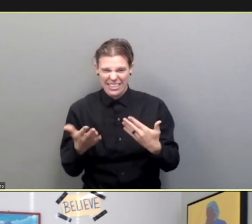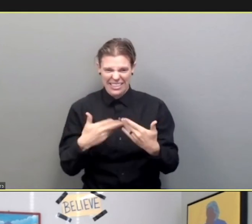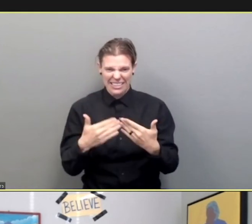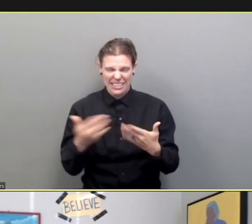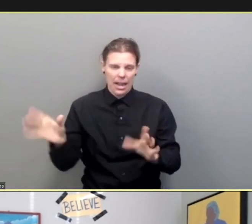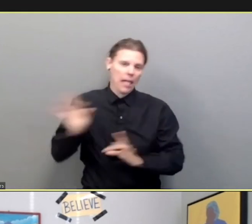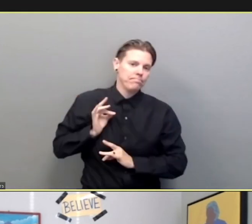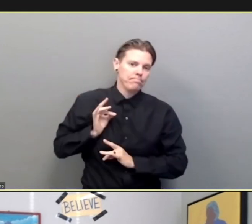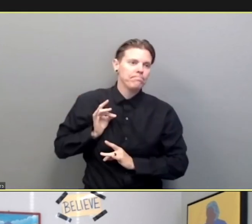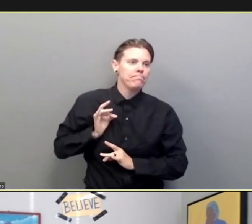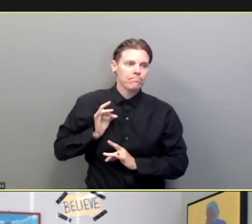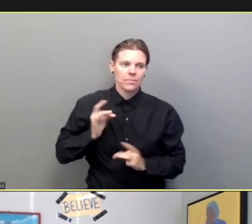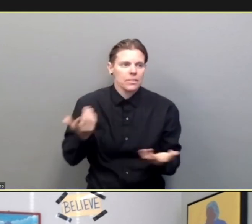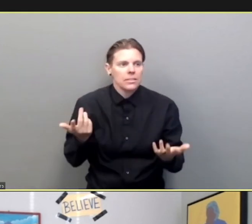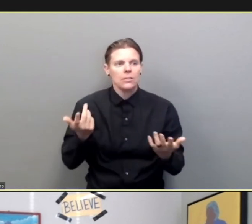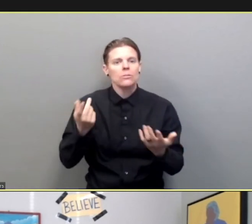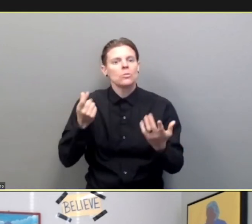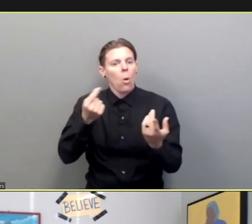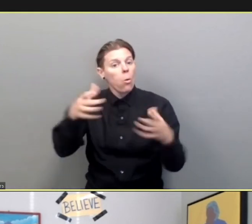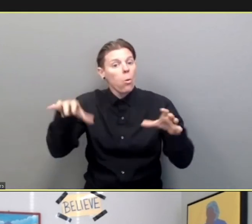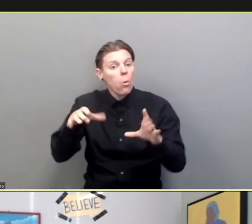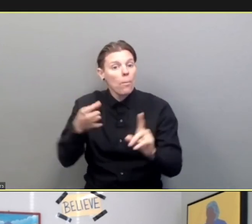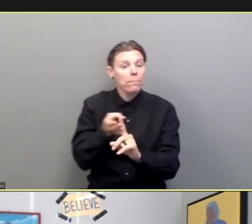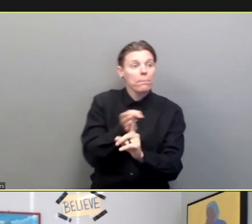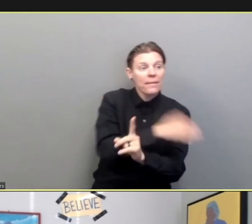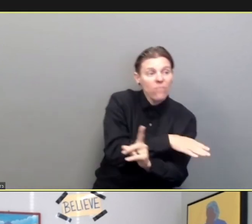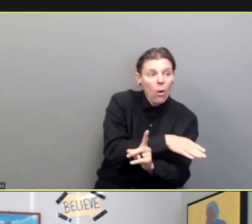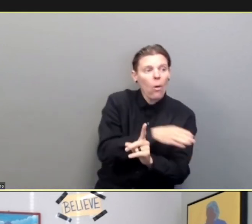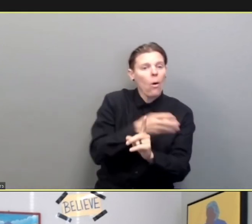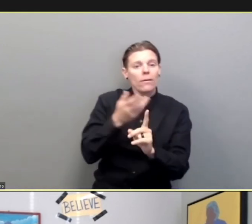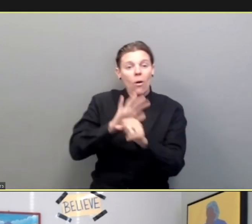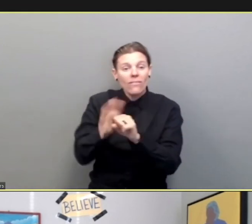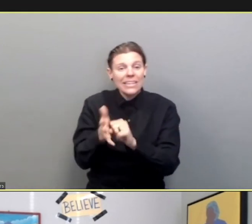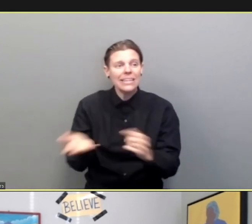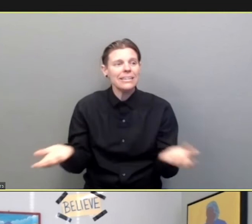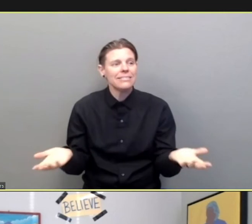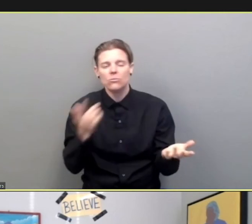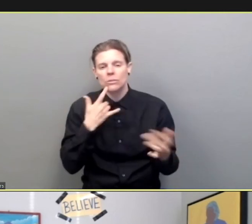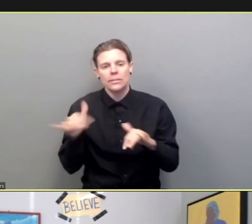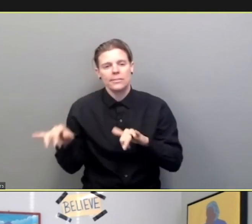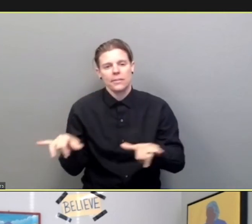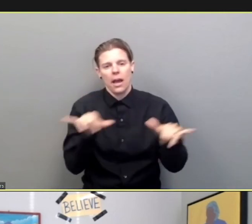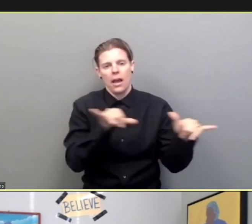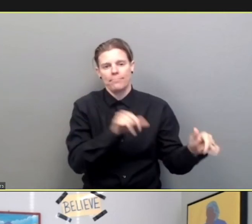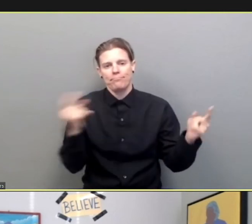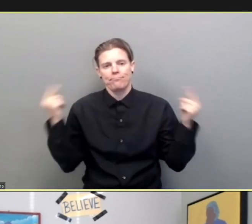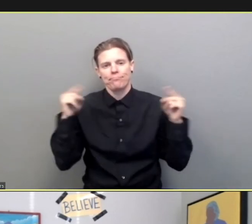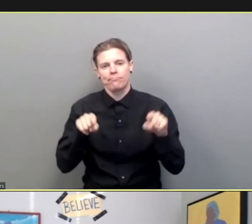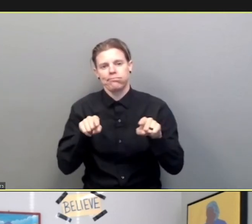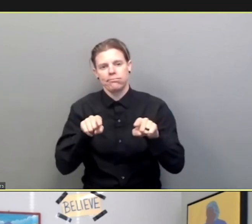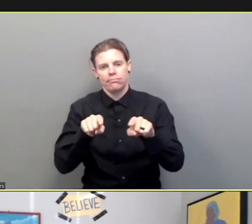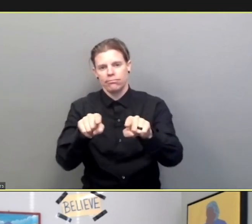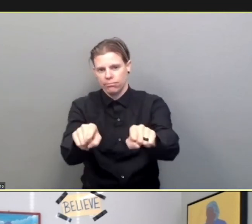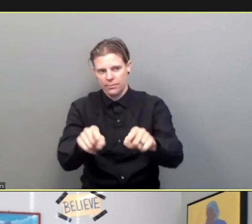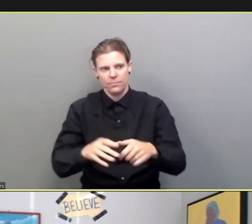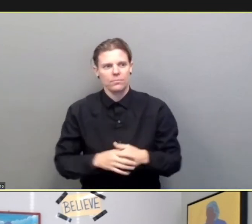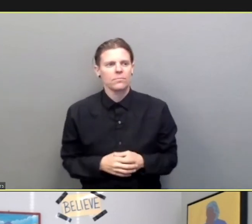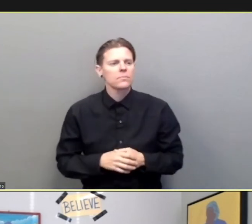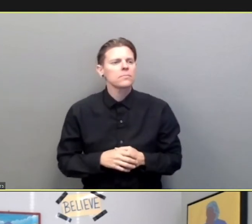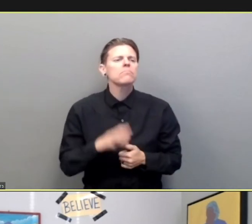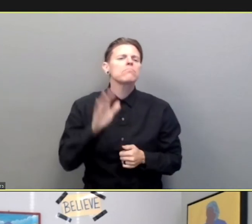that we were doing as part of our daily lives, most folks are reporting. There's a minority of people who can